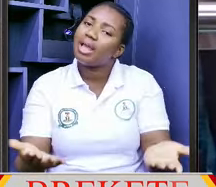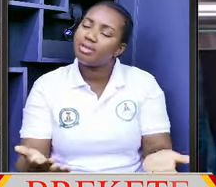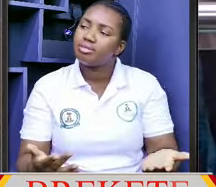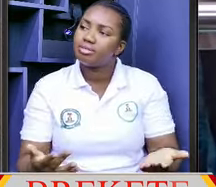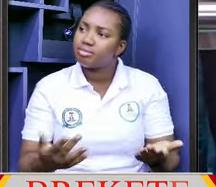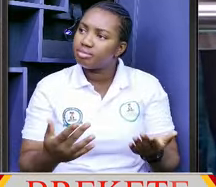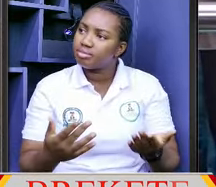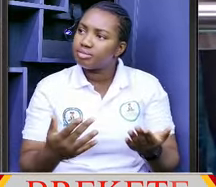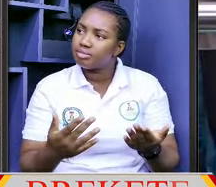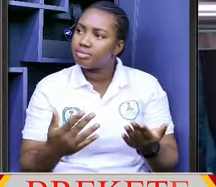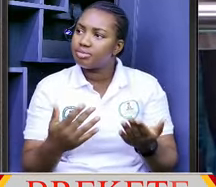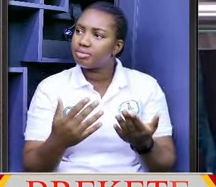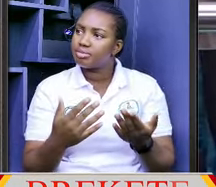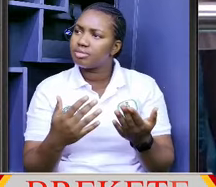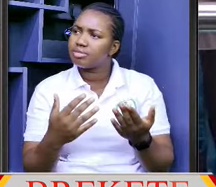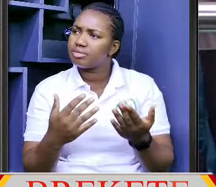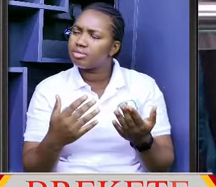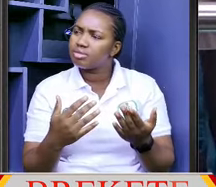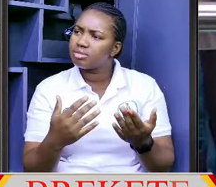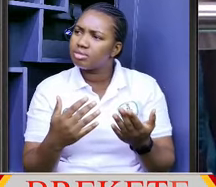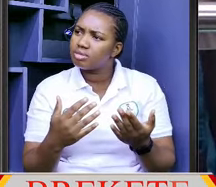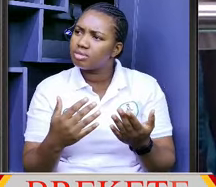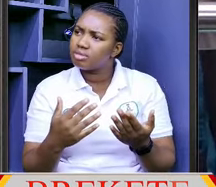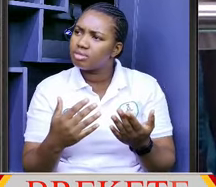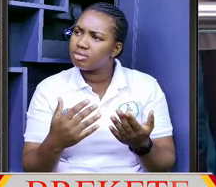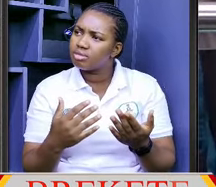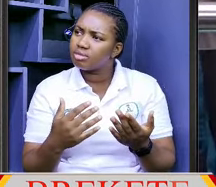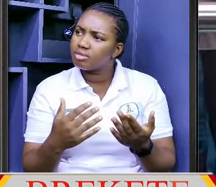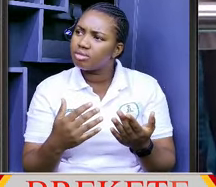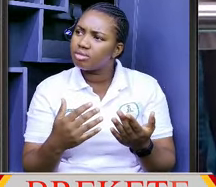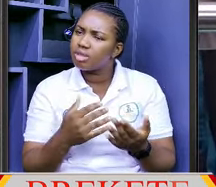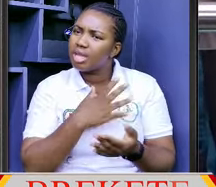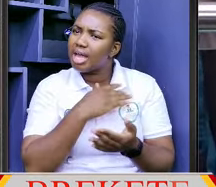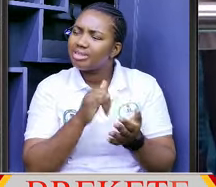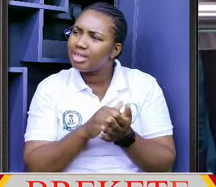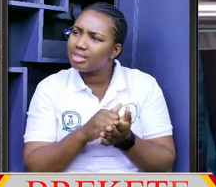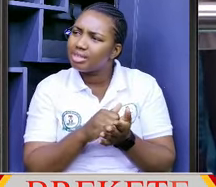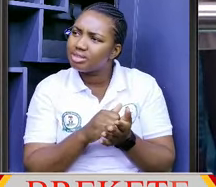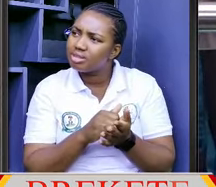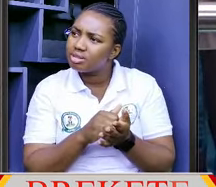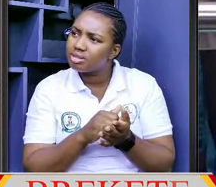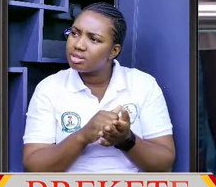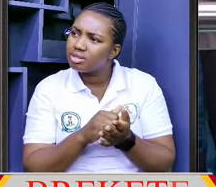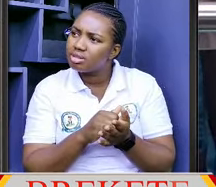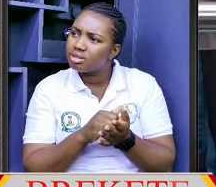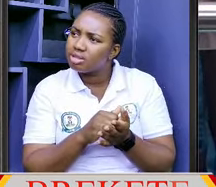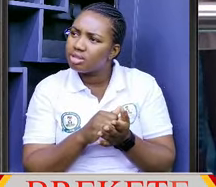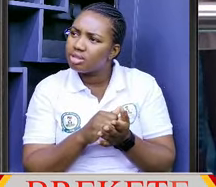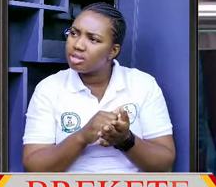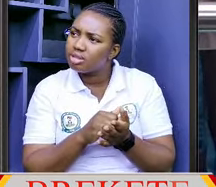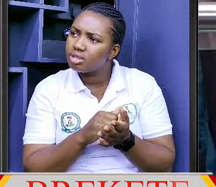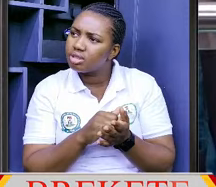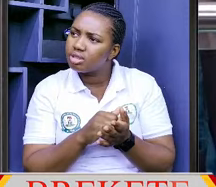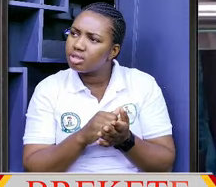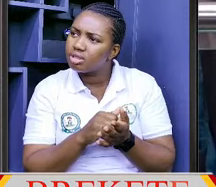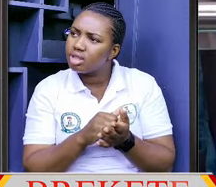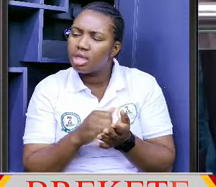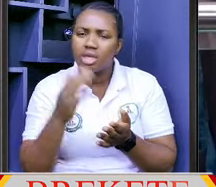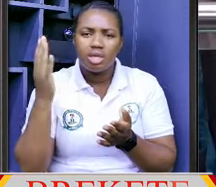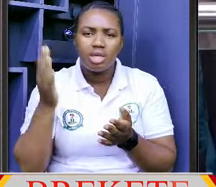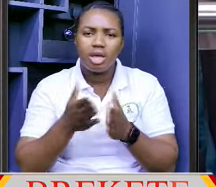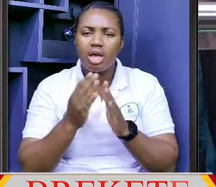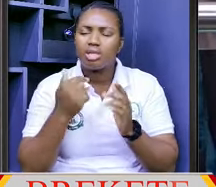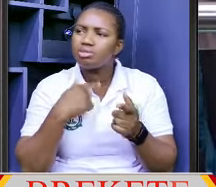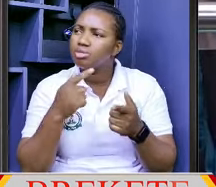fee, they say they don't pay school fee. Oh, that time my children, they sumo. This one, I born, I'm new. Write up, I go write up. Don't go school